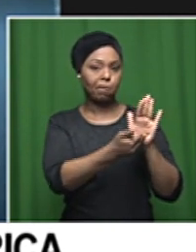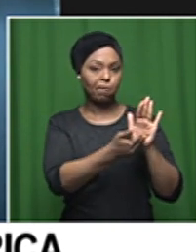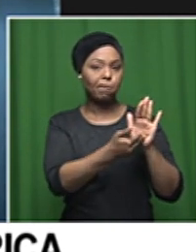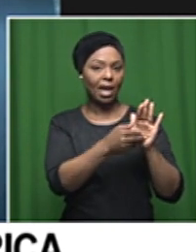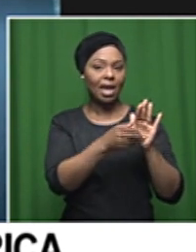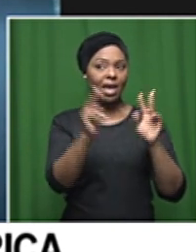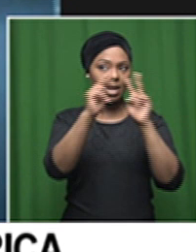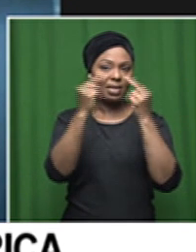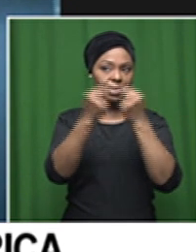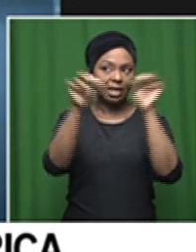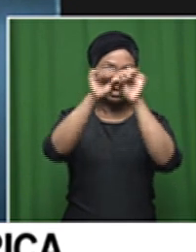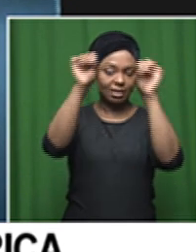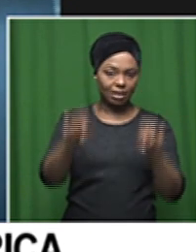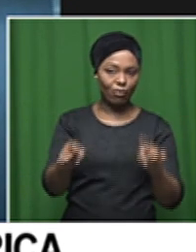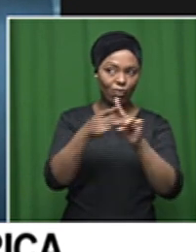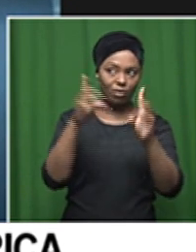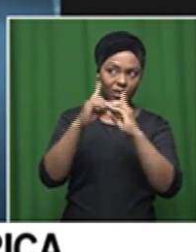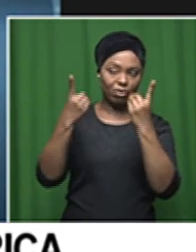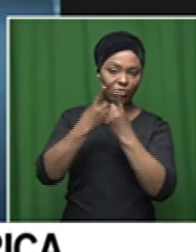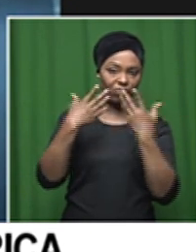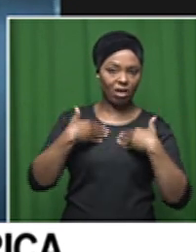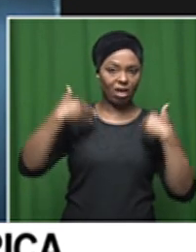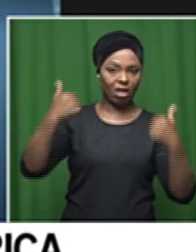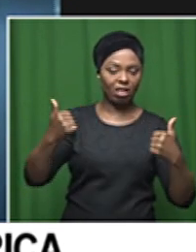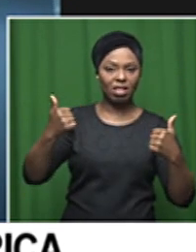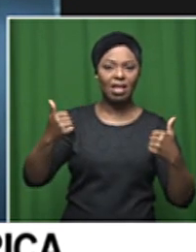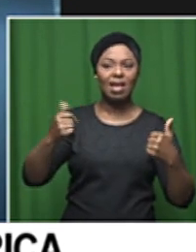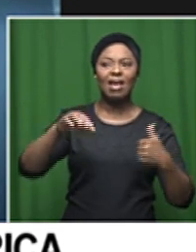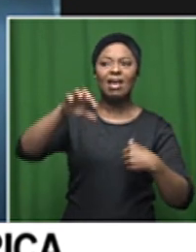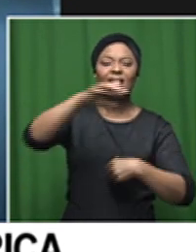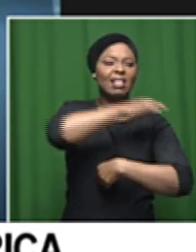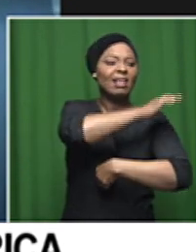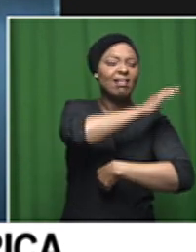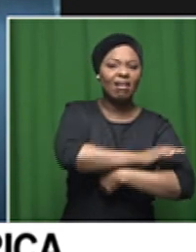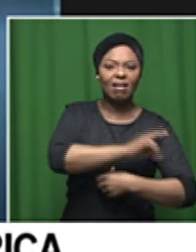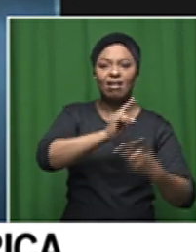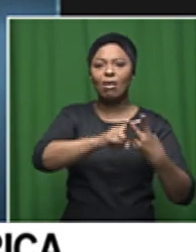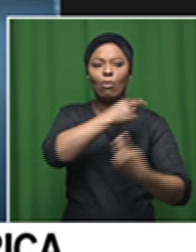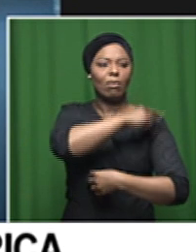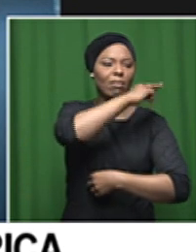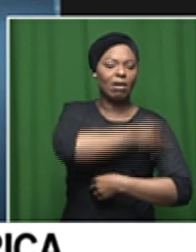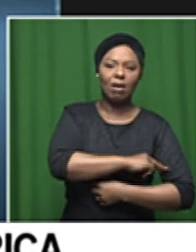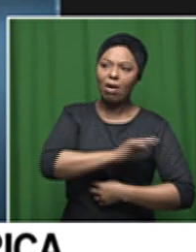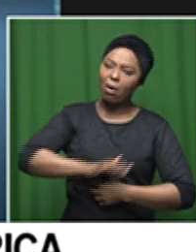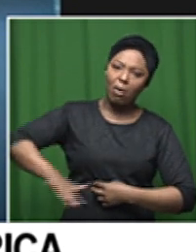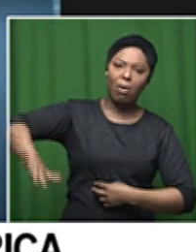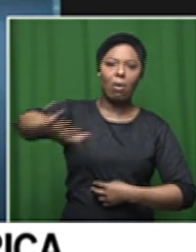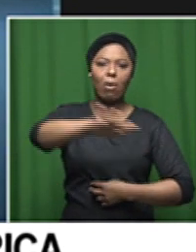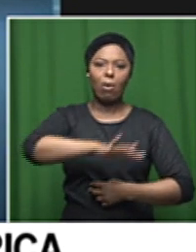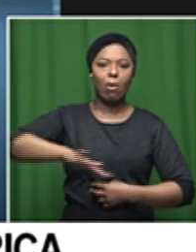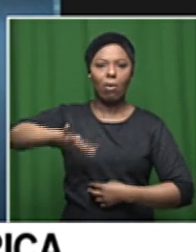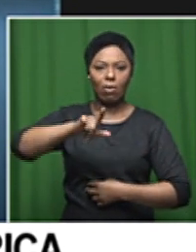national system by the Department of Health, where all the clinics and health facilities in the country are in the